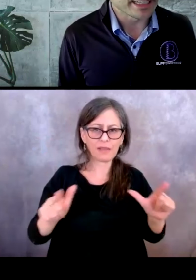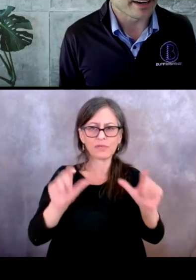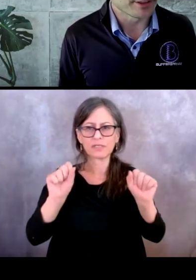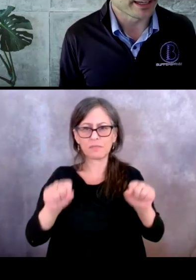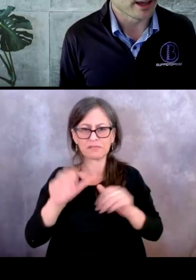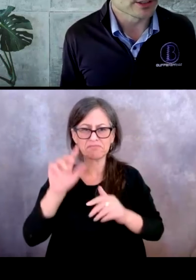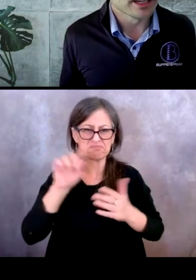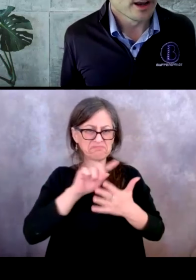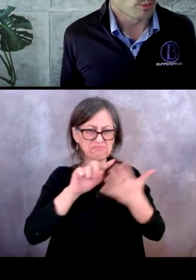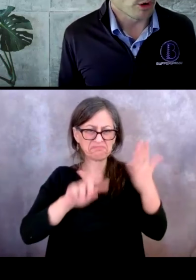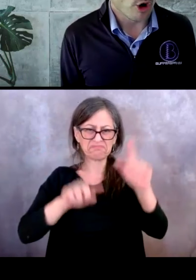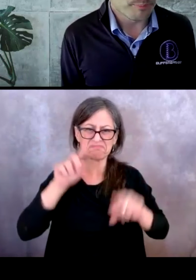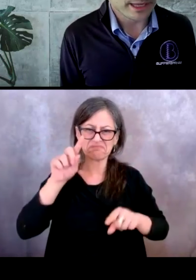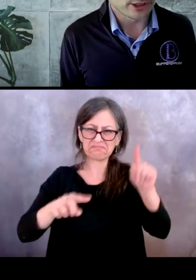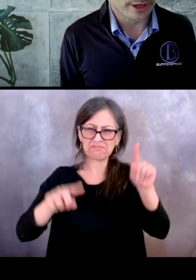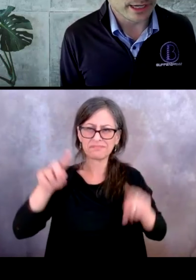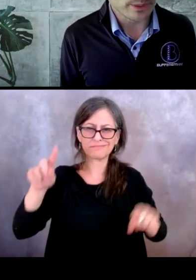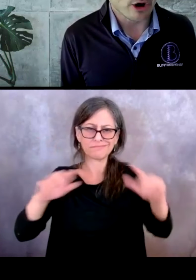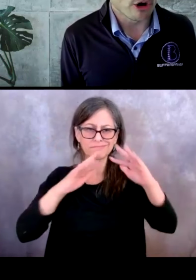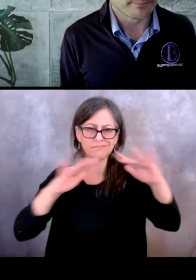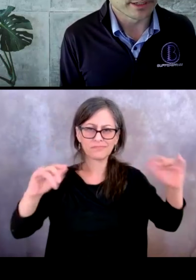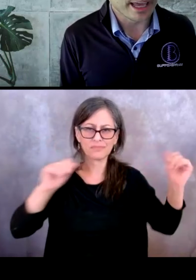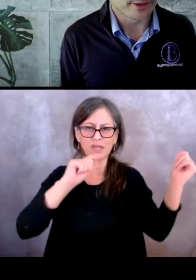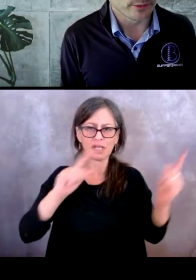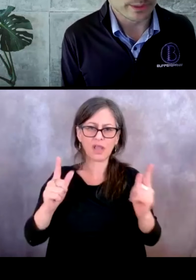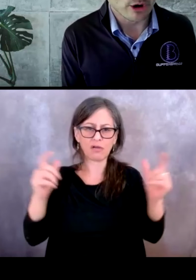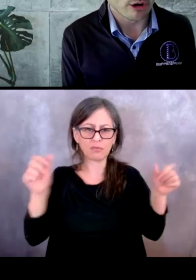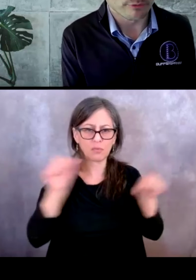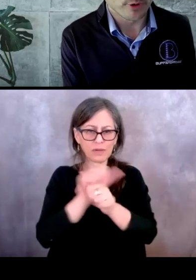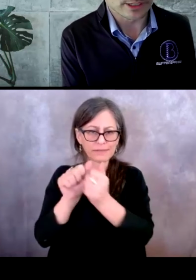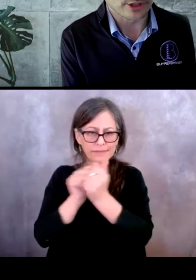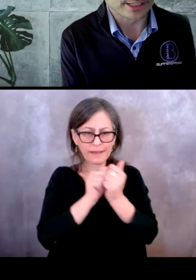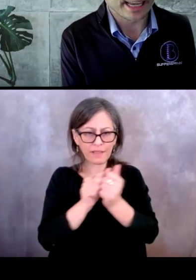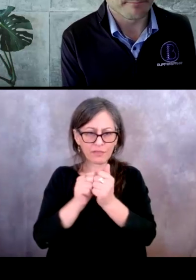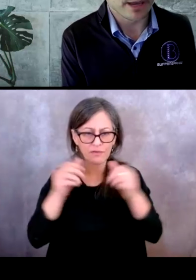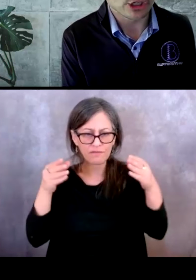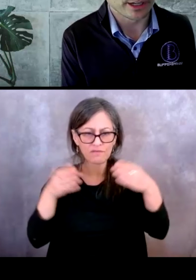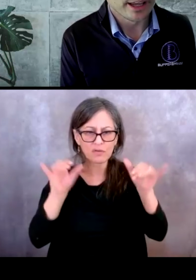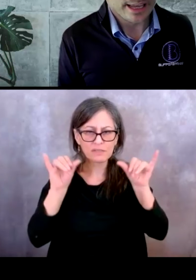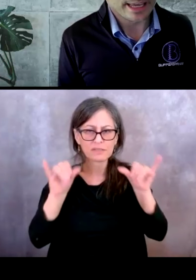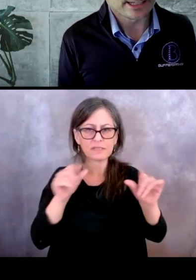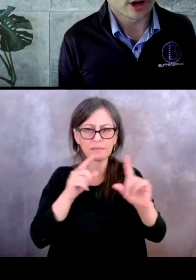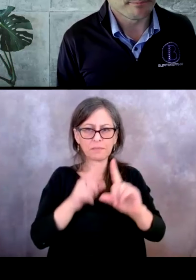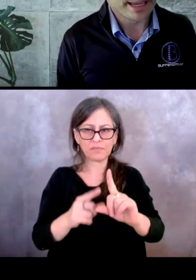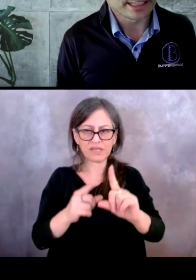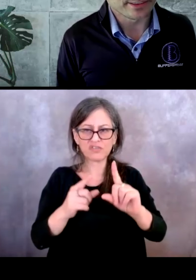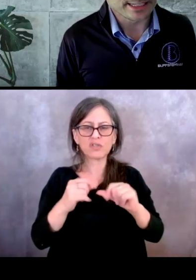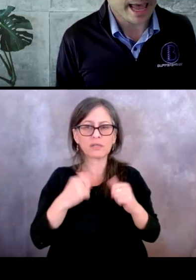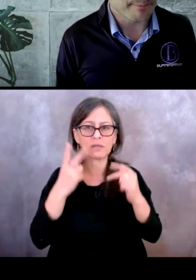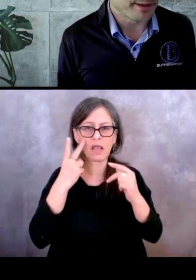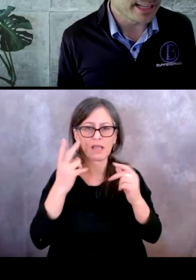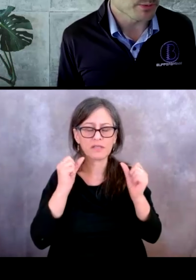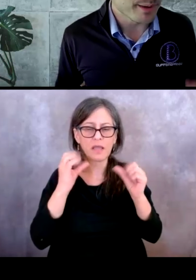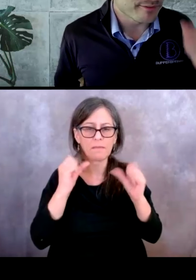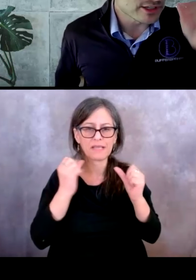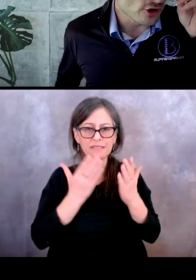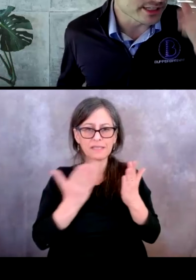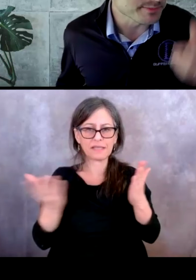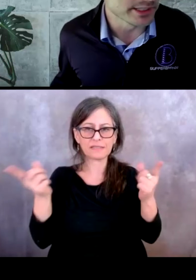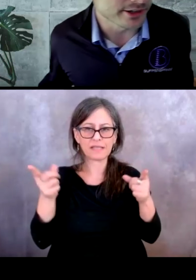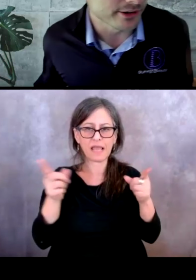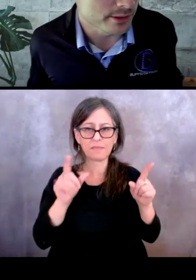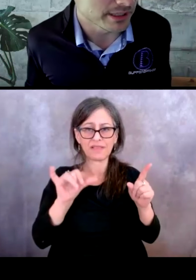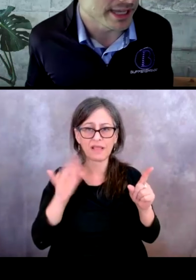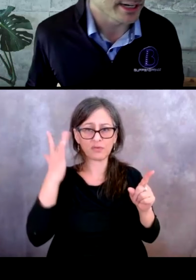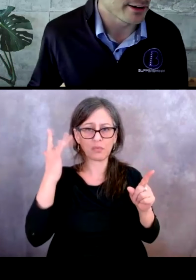ability ratings, everything else. We're all painted green. We all come together and we all are focused on the same mission. And I saw amazing things happen. And that's why we have the